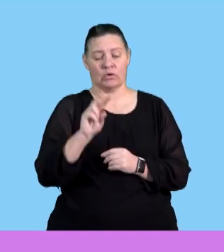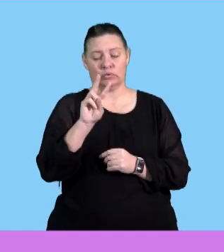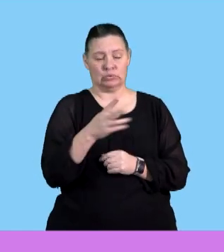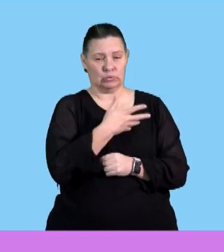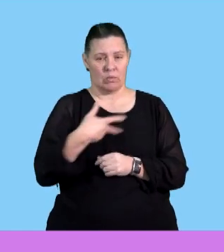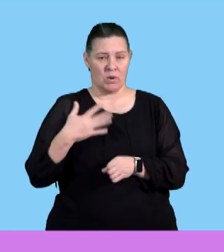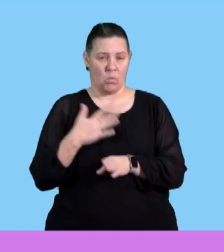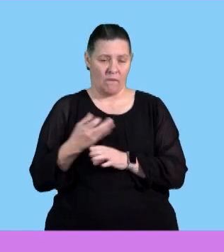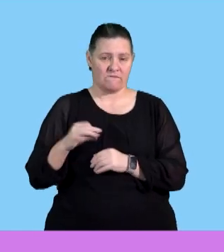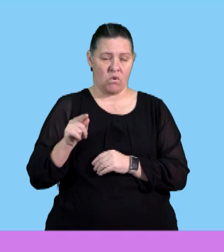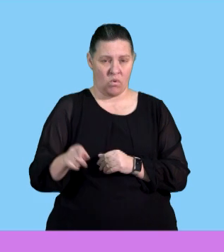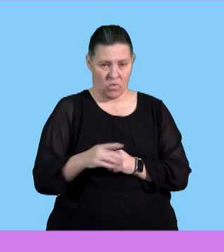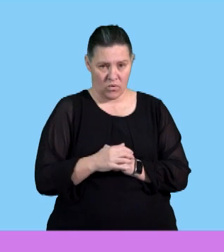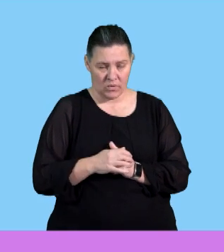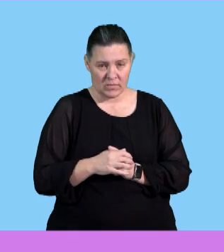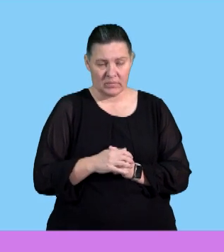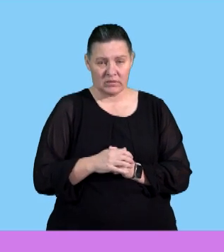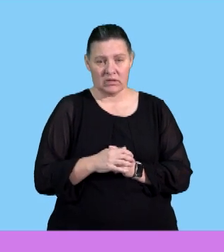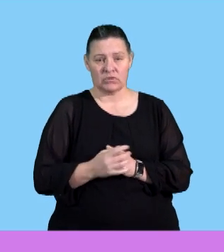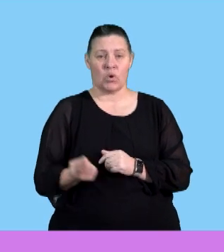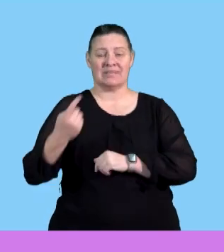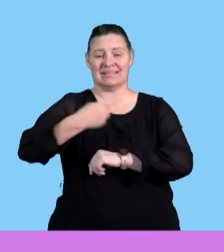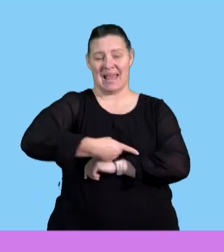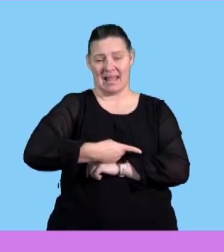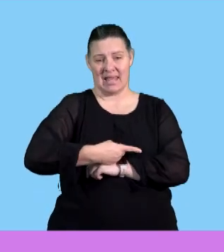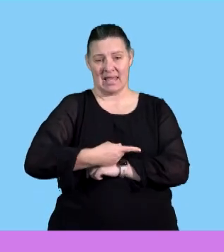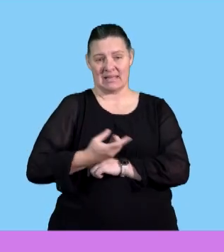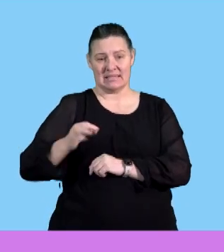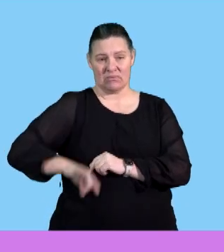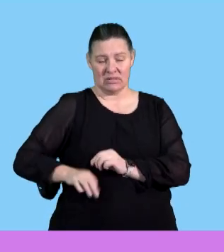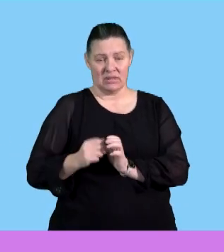2 ladies working for her. So the daily wage